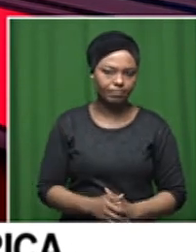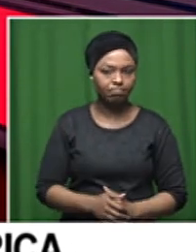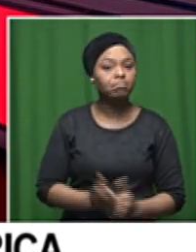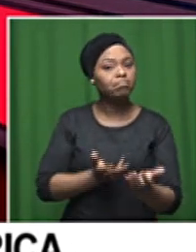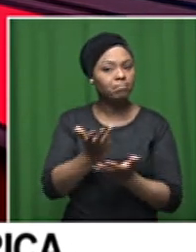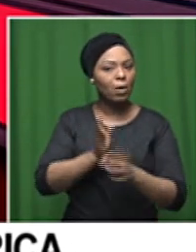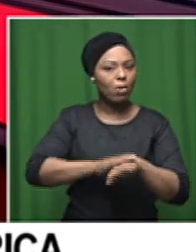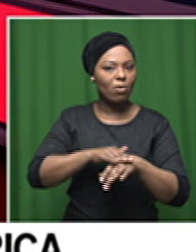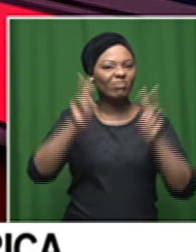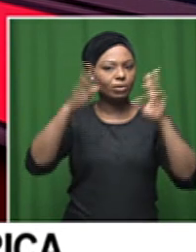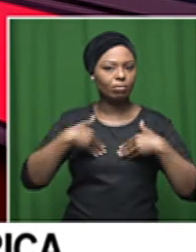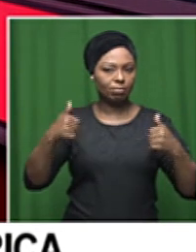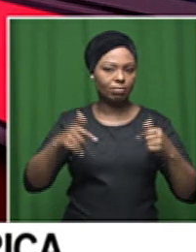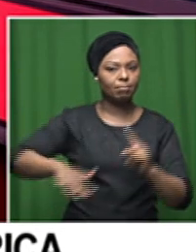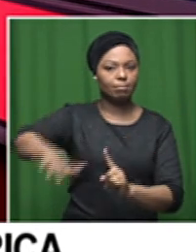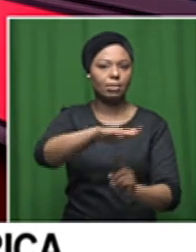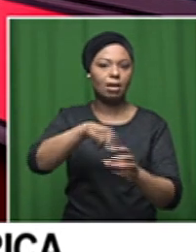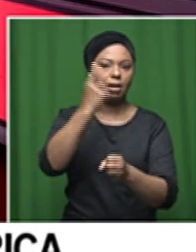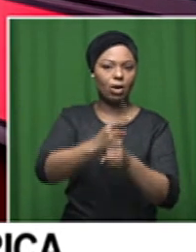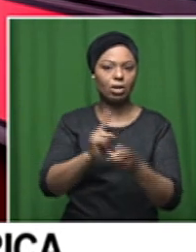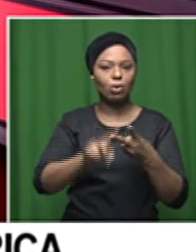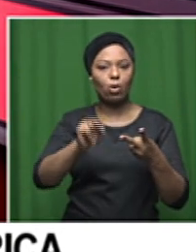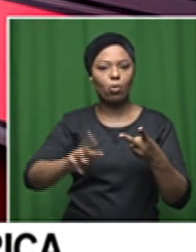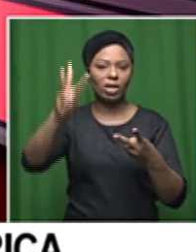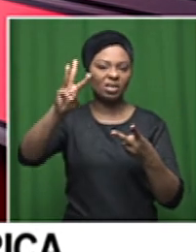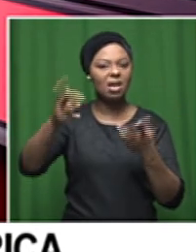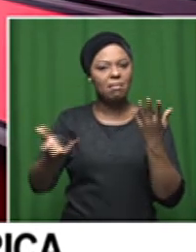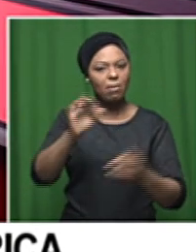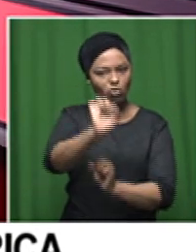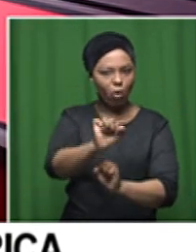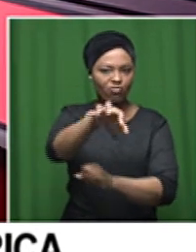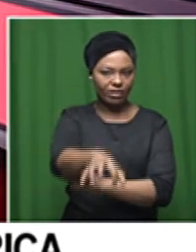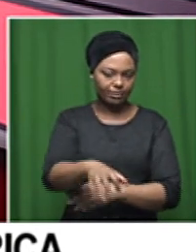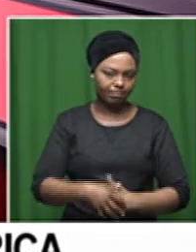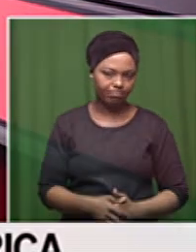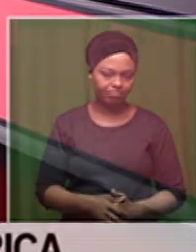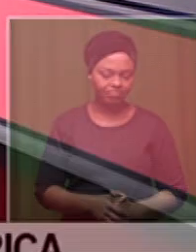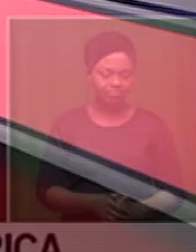discuss more health issues in and around Gauteng, Northwest, and maybe even your province after the break.